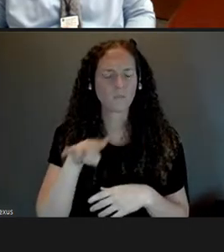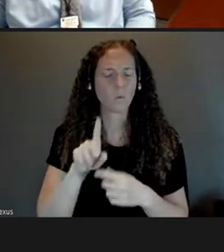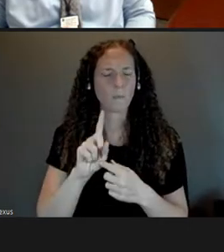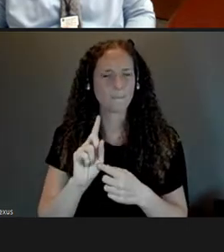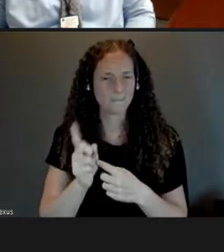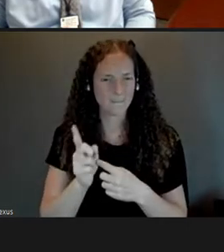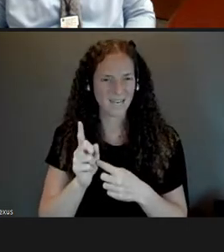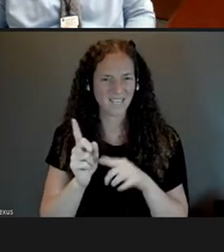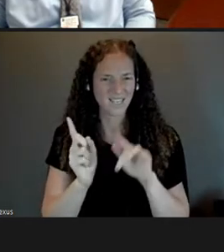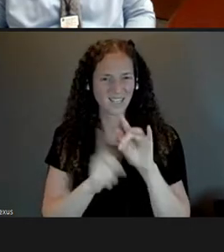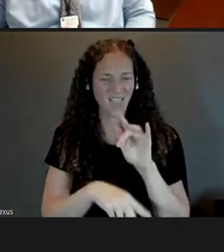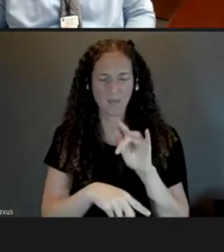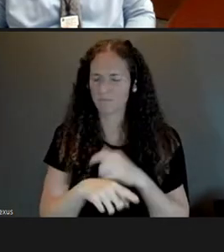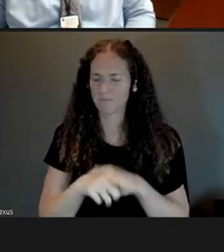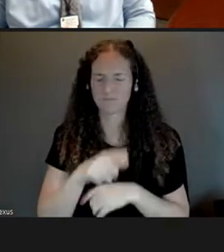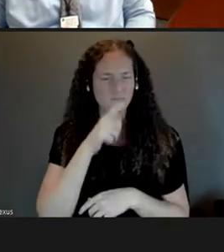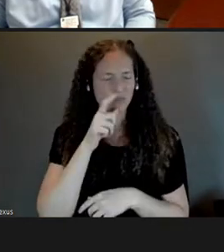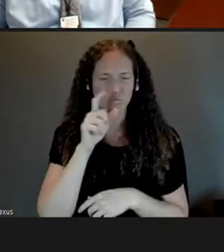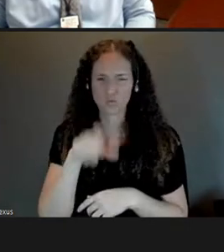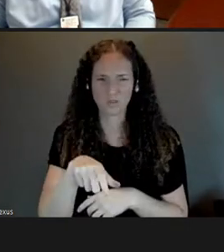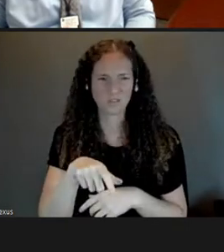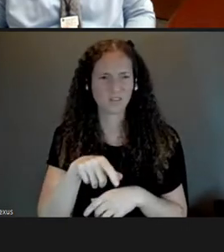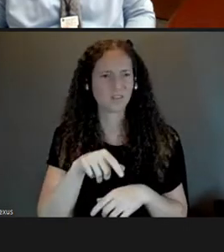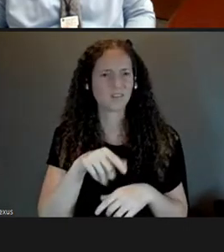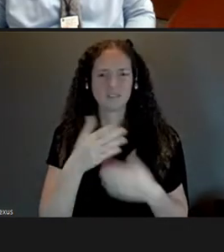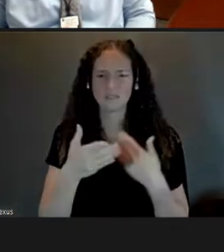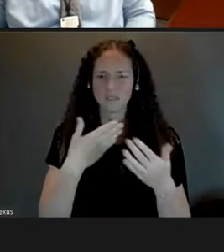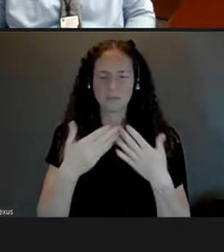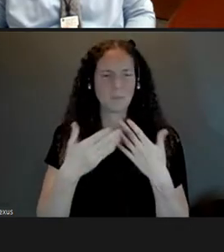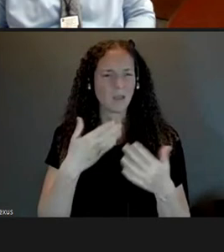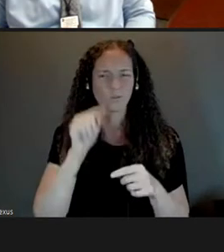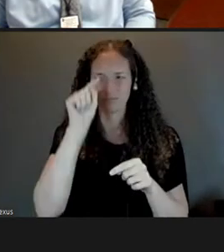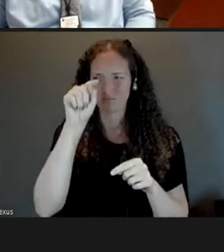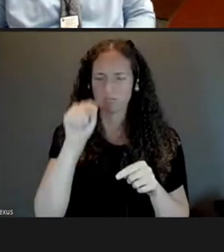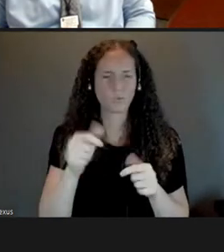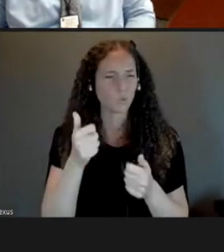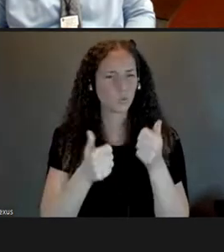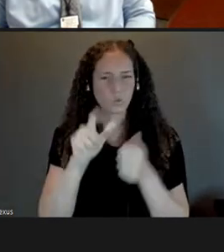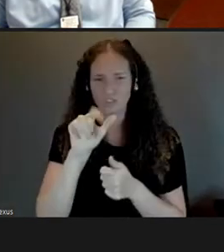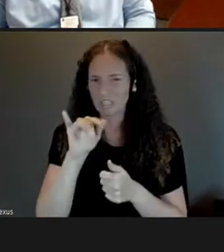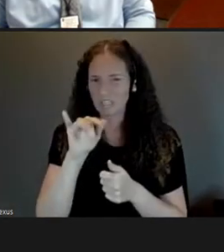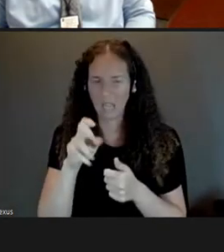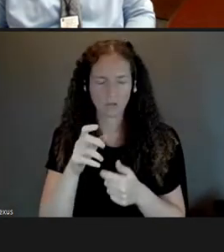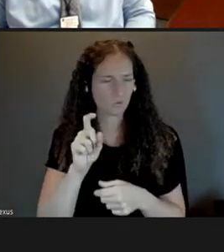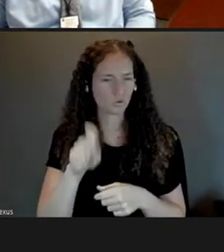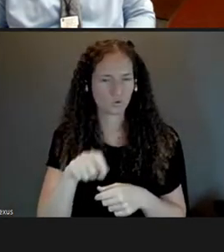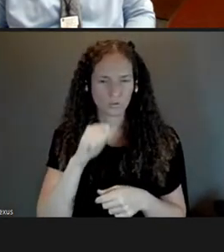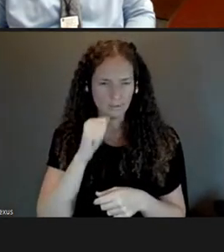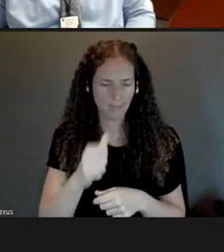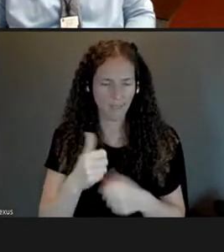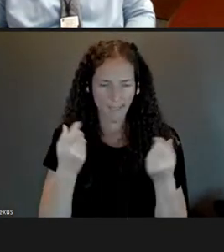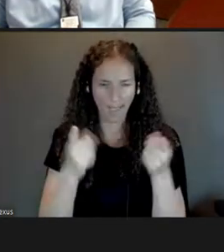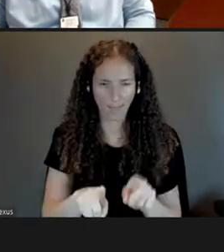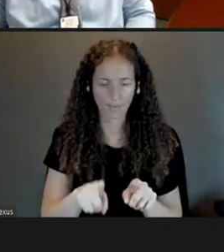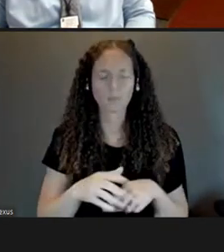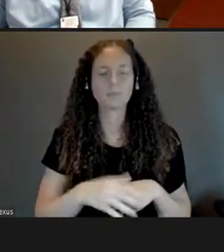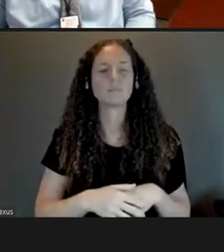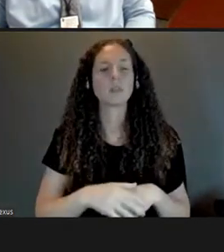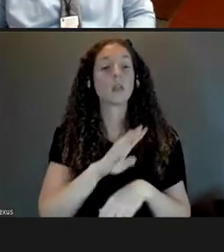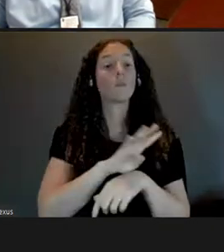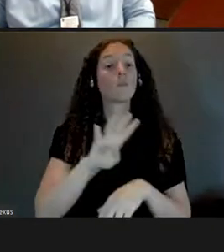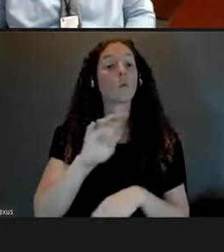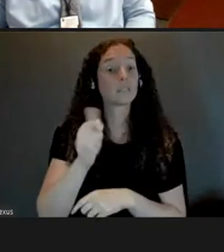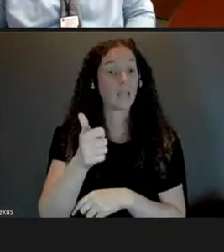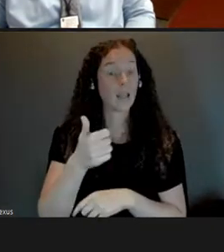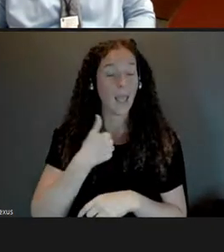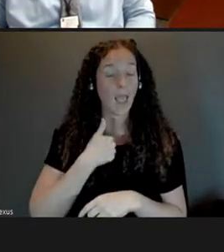line, whether it's Port Washington, whether it's Babylon, whether it's Ronkonkoma. Ironically, there is a 4:10 train between this gap, but